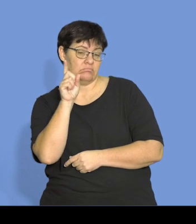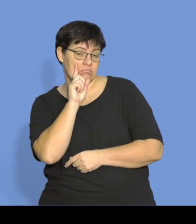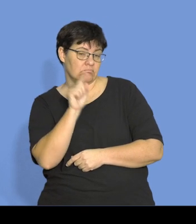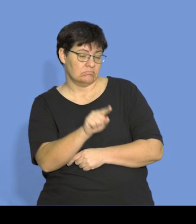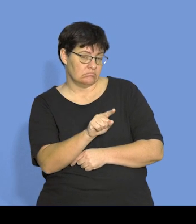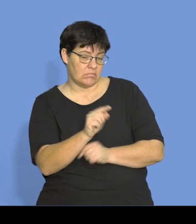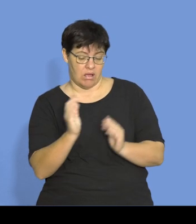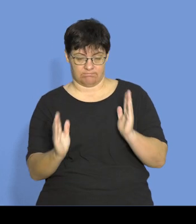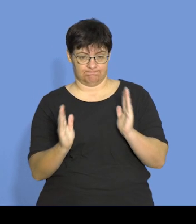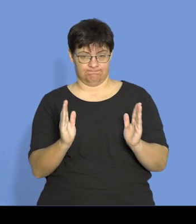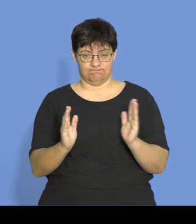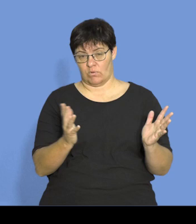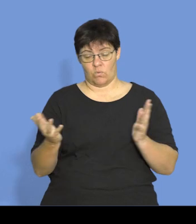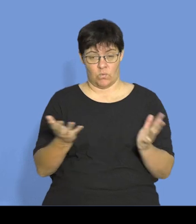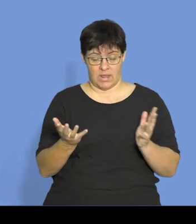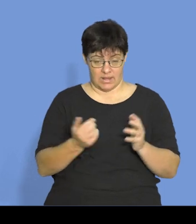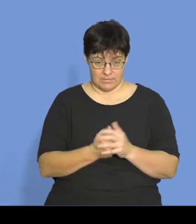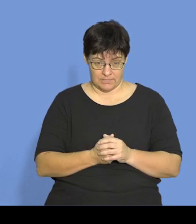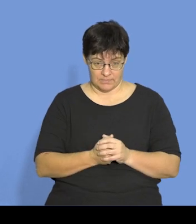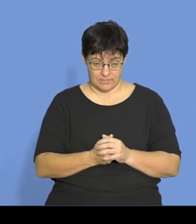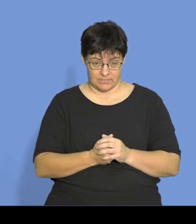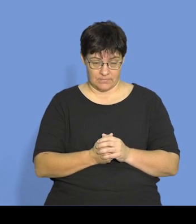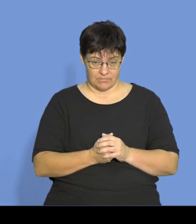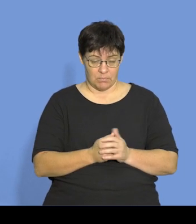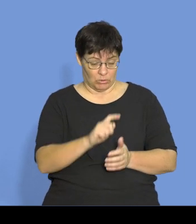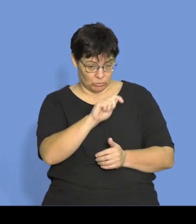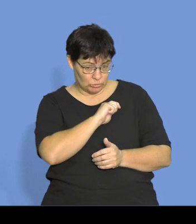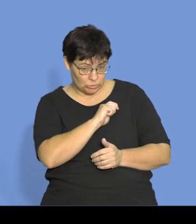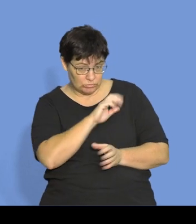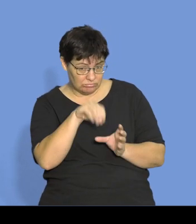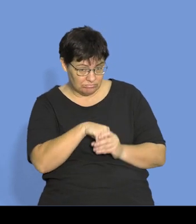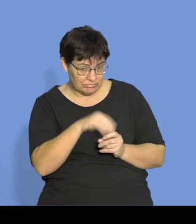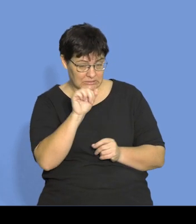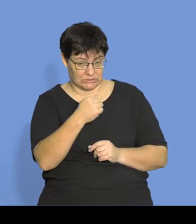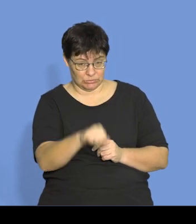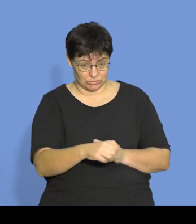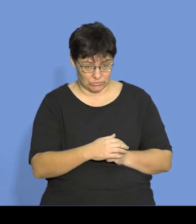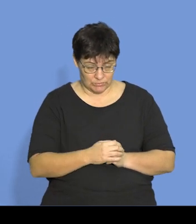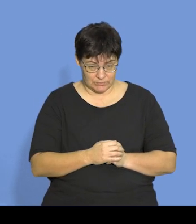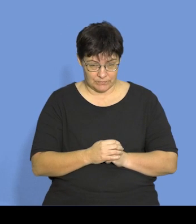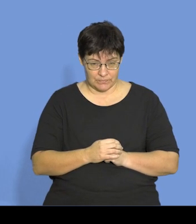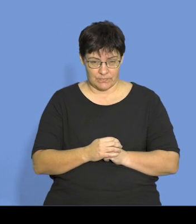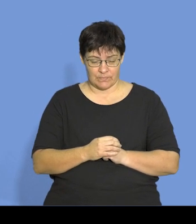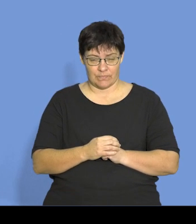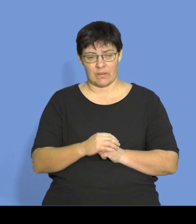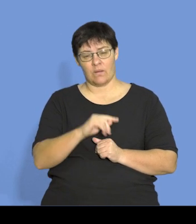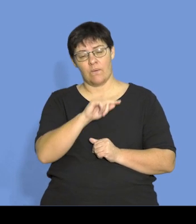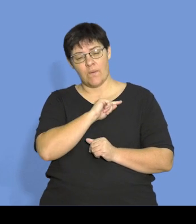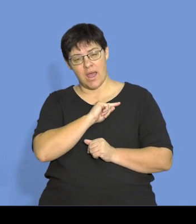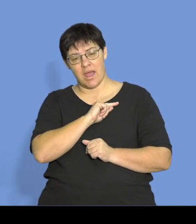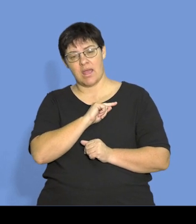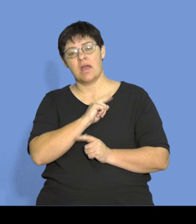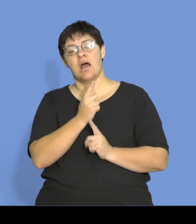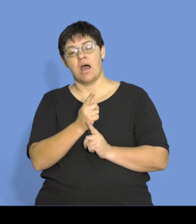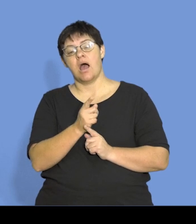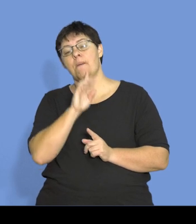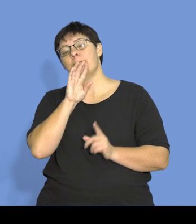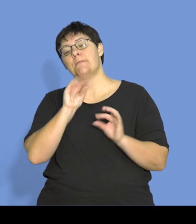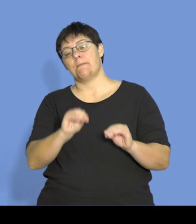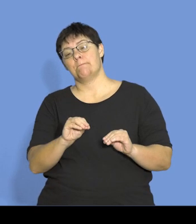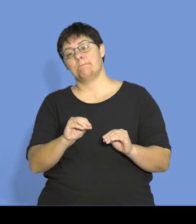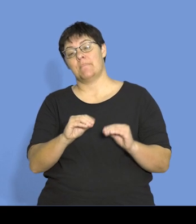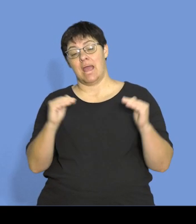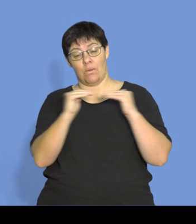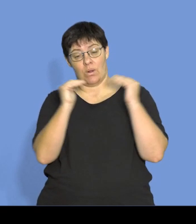to check whether the regions of that inequality holds true at all times. Because remember, it's all